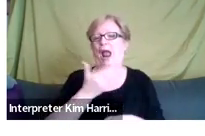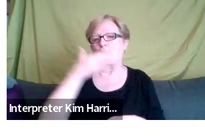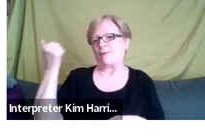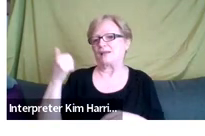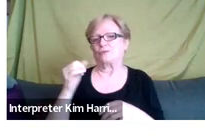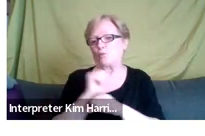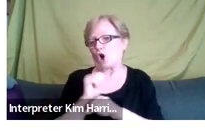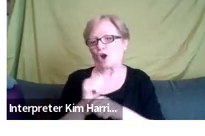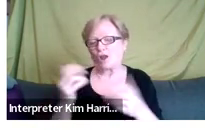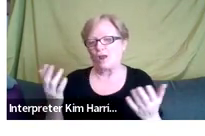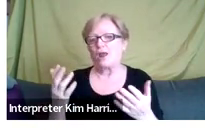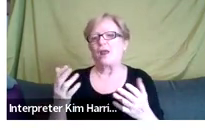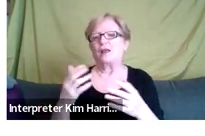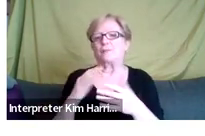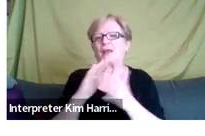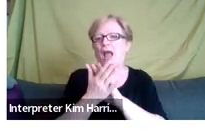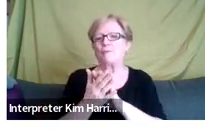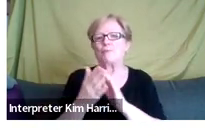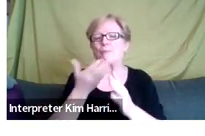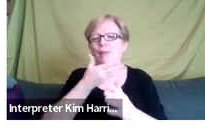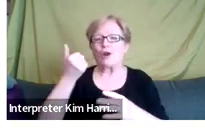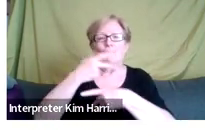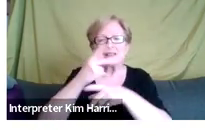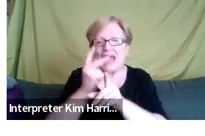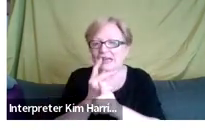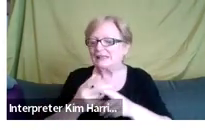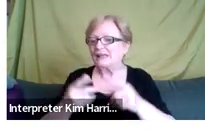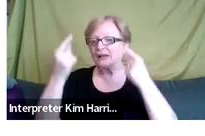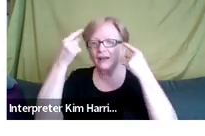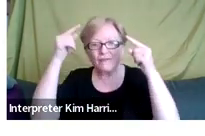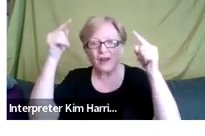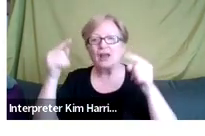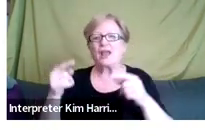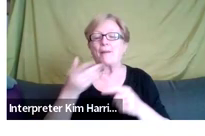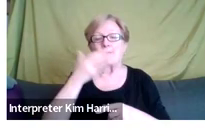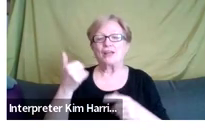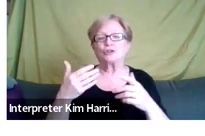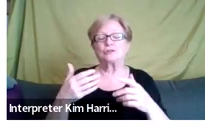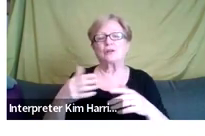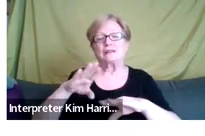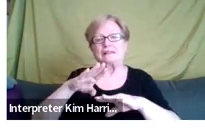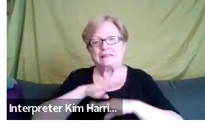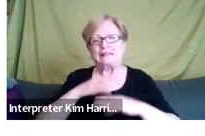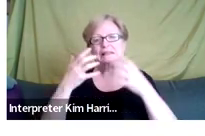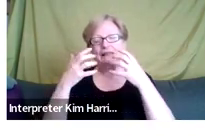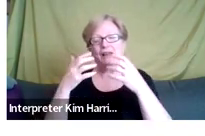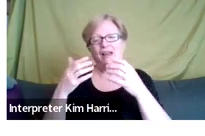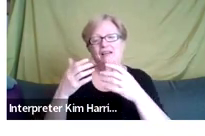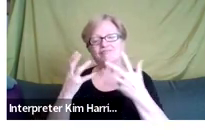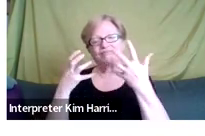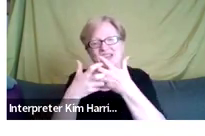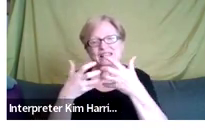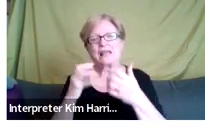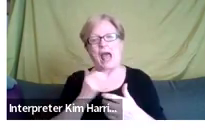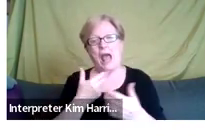to be productive in a way that best suits us, which, you know, when everyone, you know,